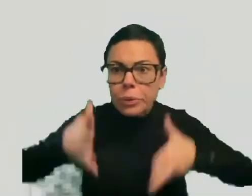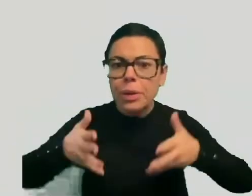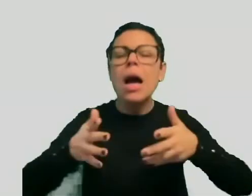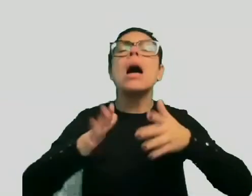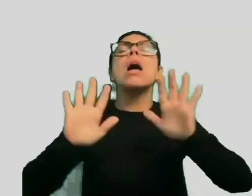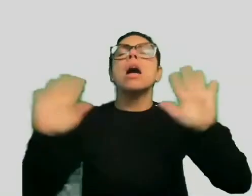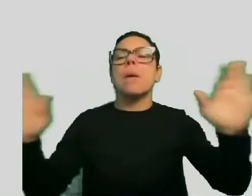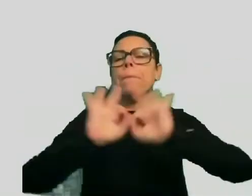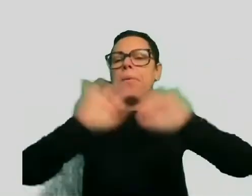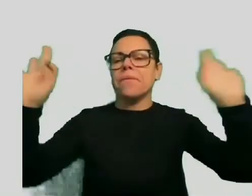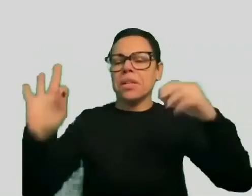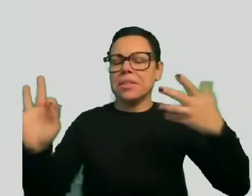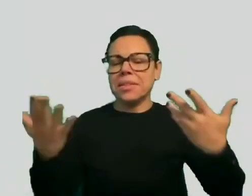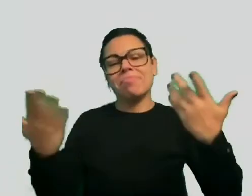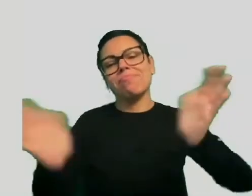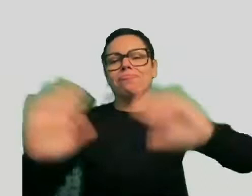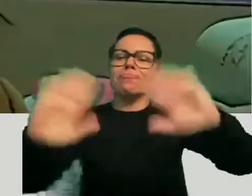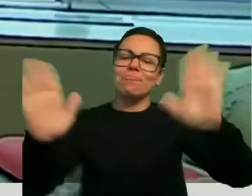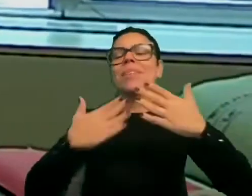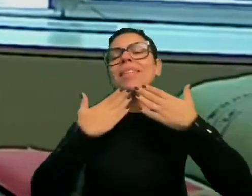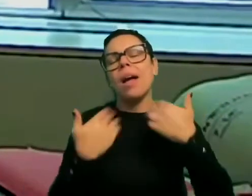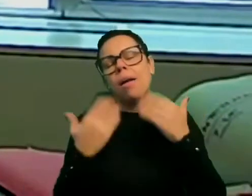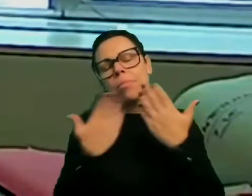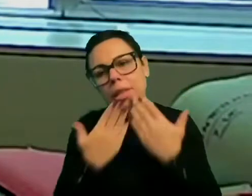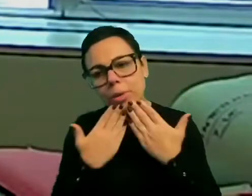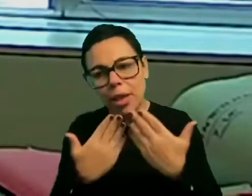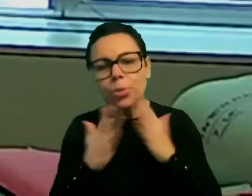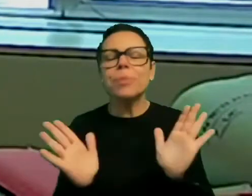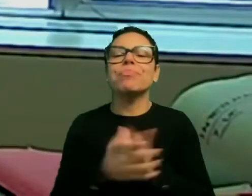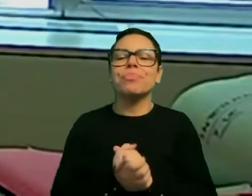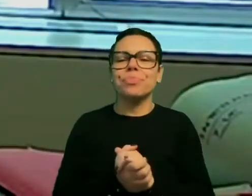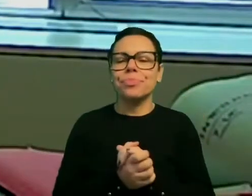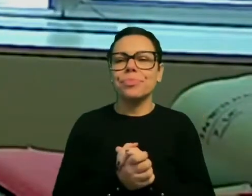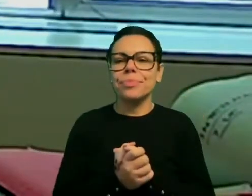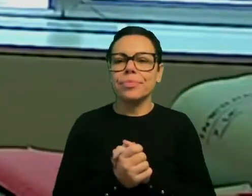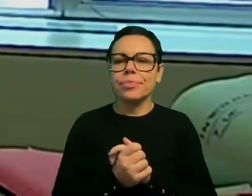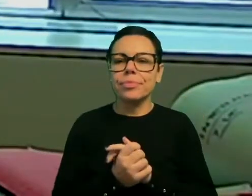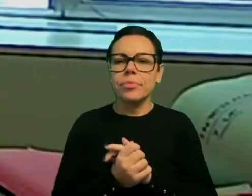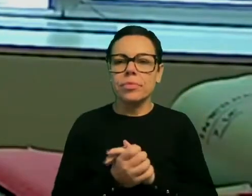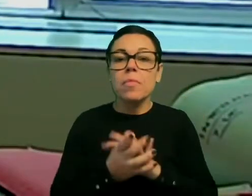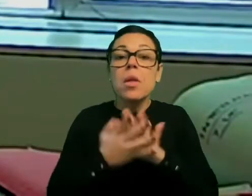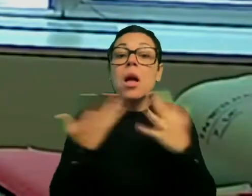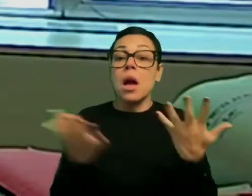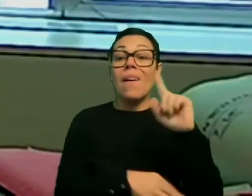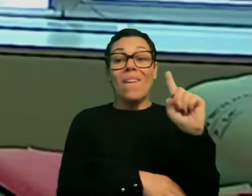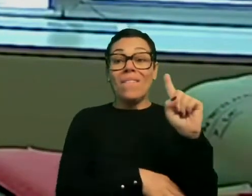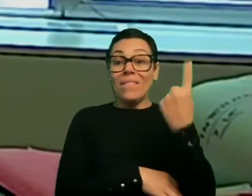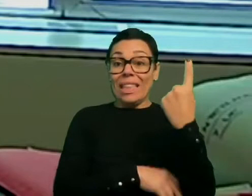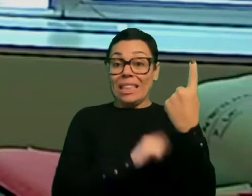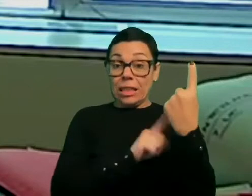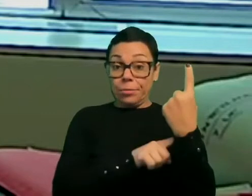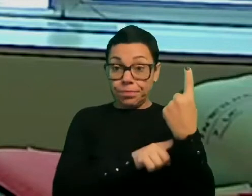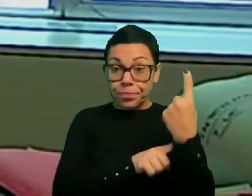Hi. Excellent. Thank you very much. First of all, I want to thank the European Institute for